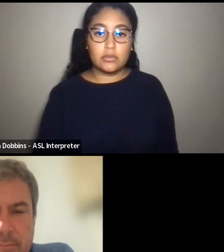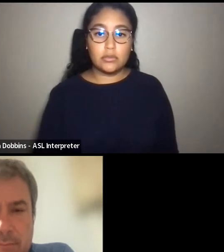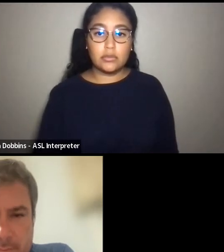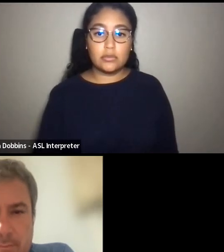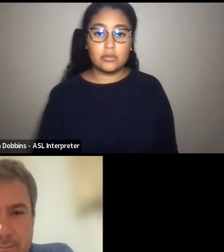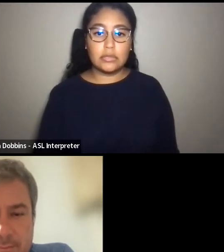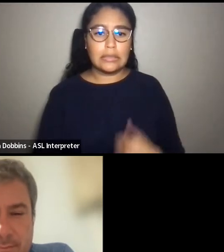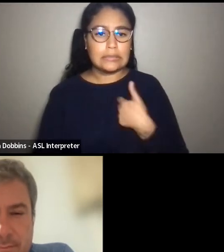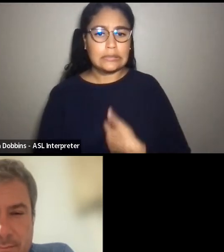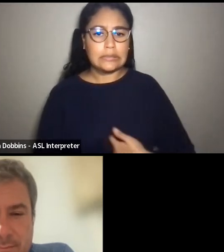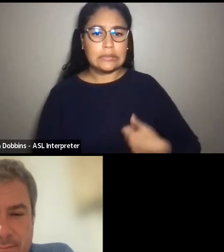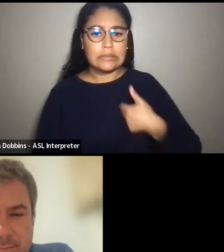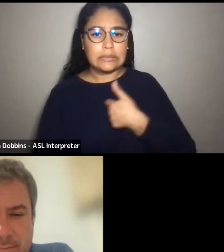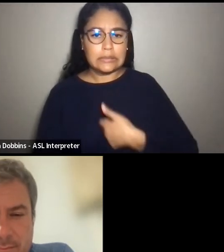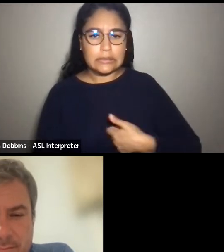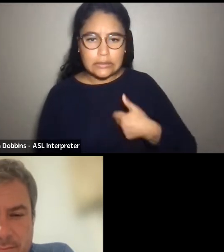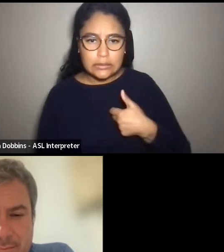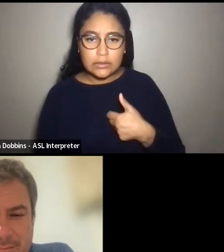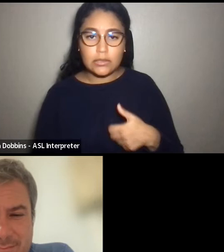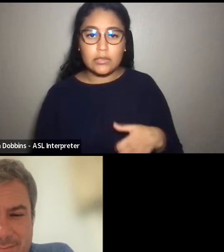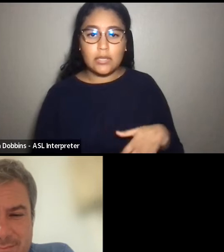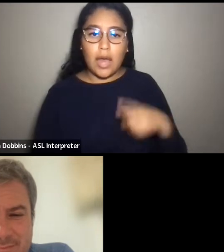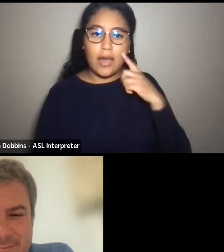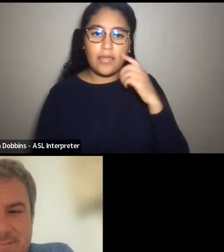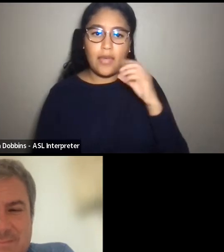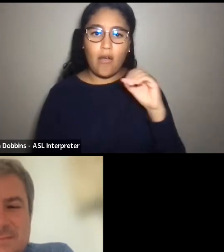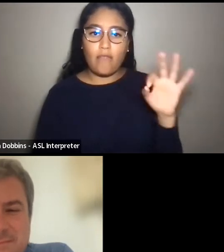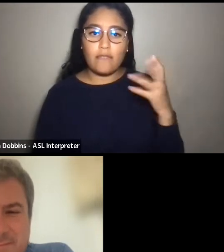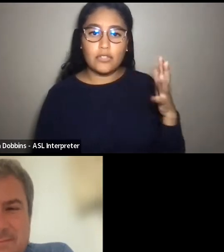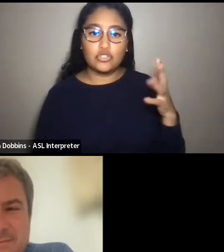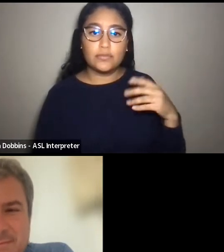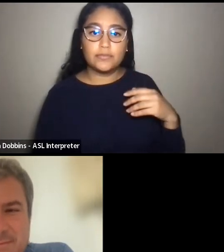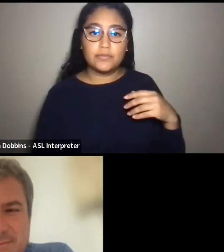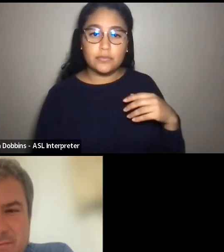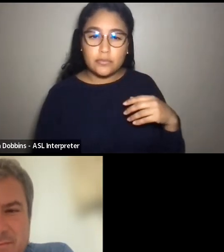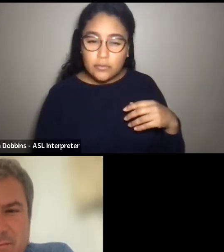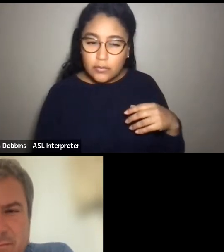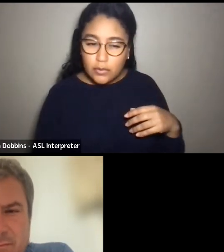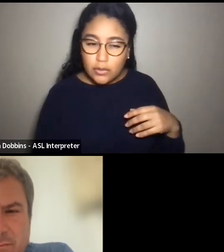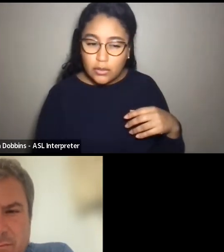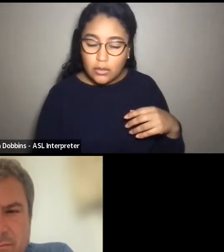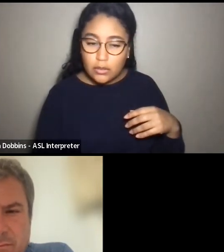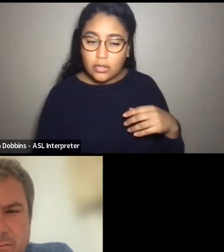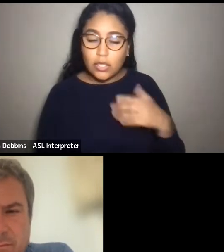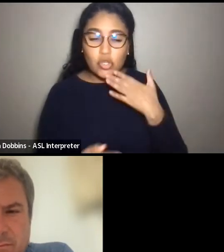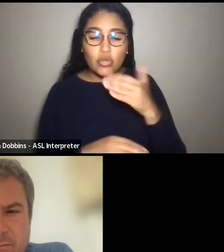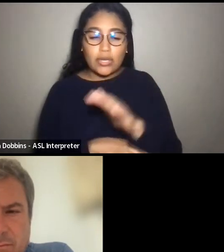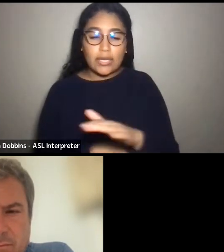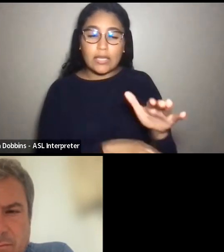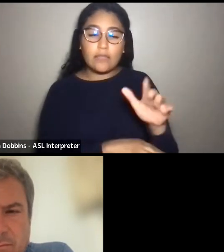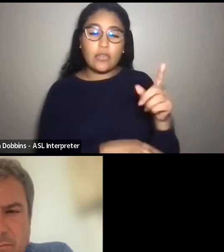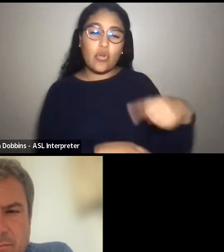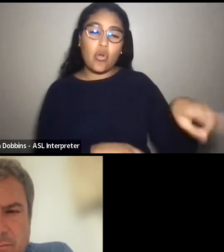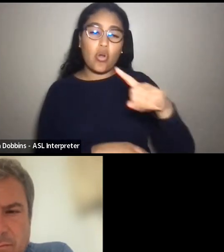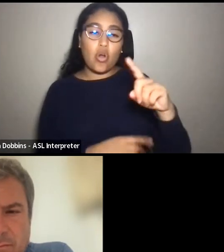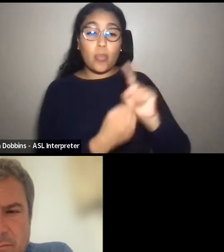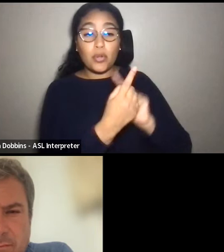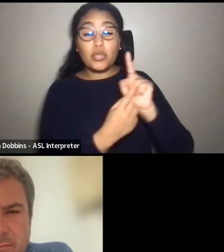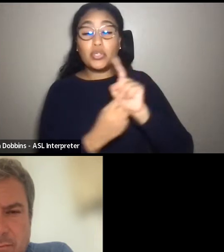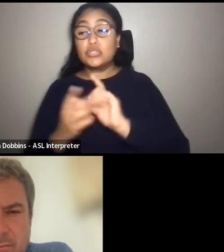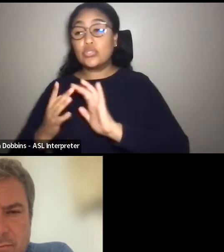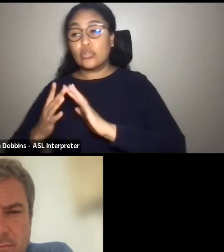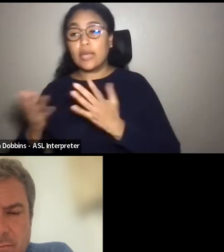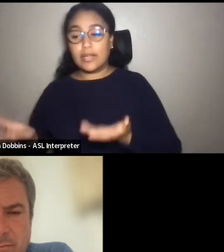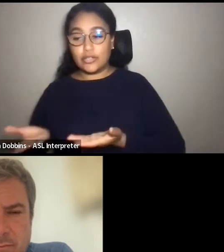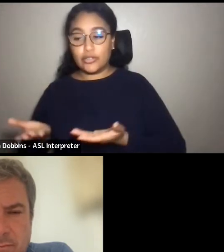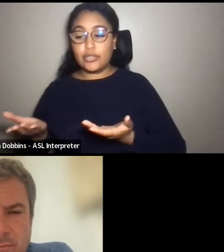I apologize. I thought I turned it off already. Good evening, everyone there in person and everyone online